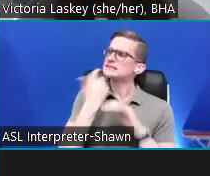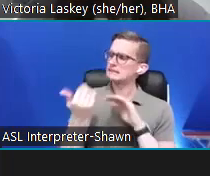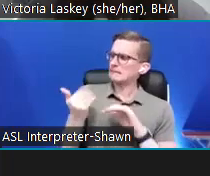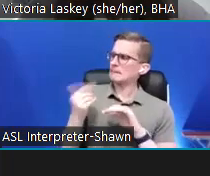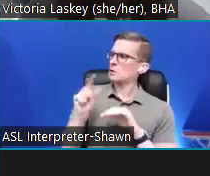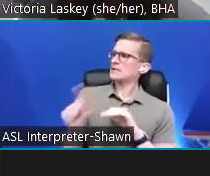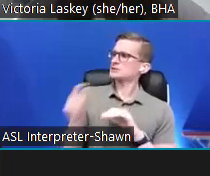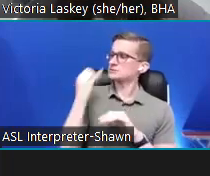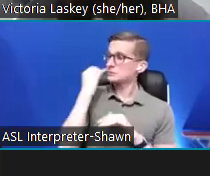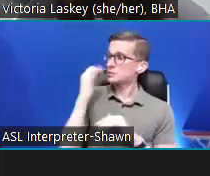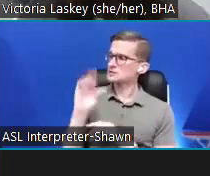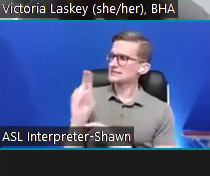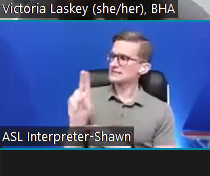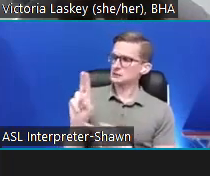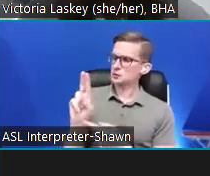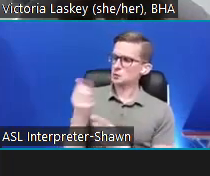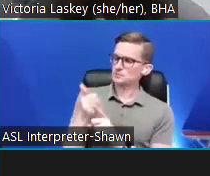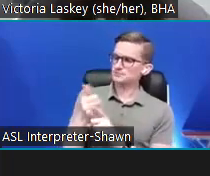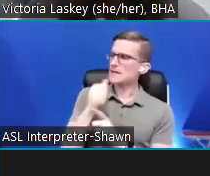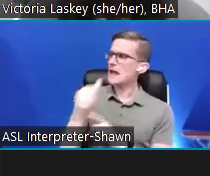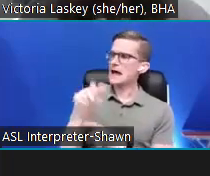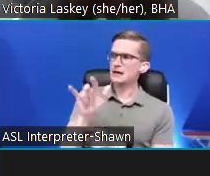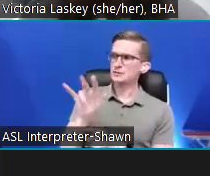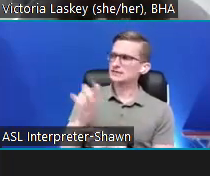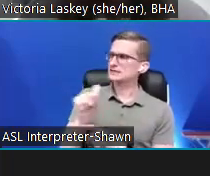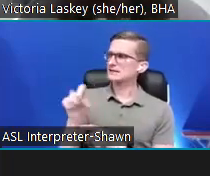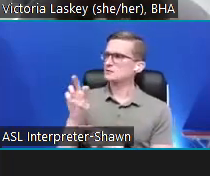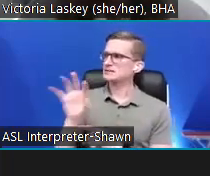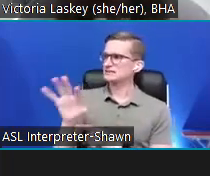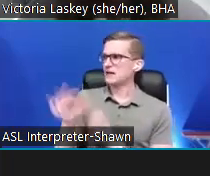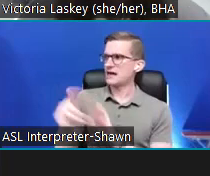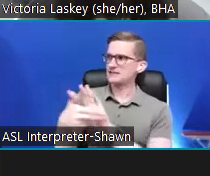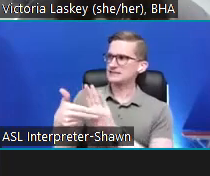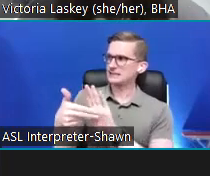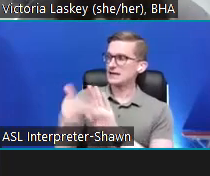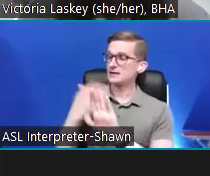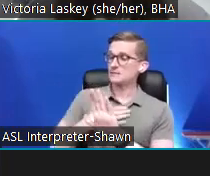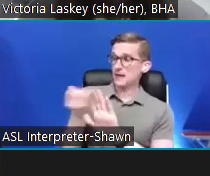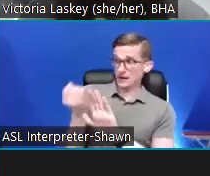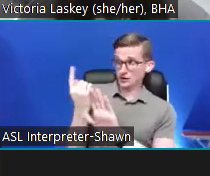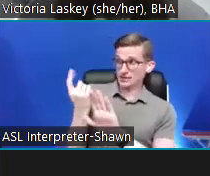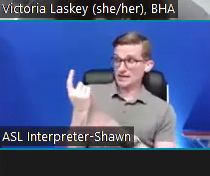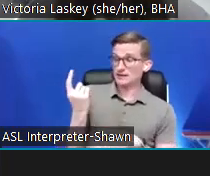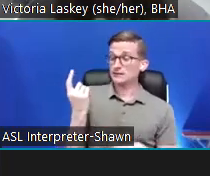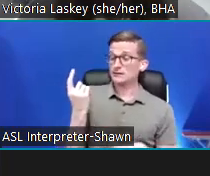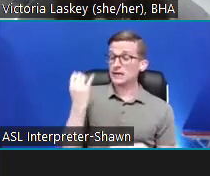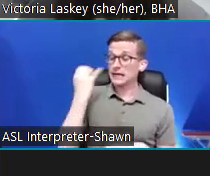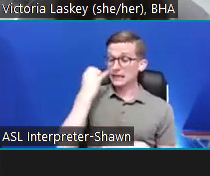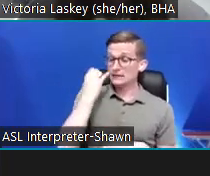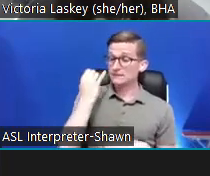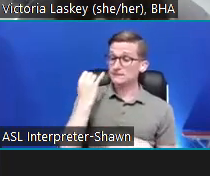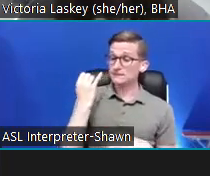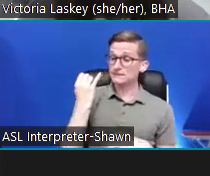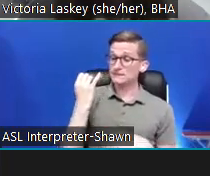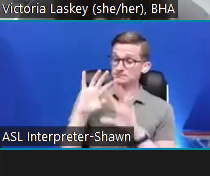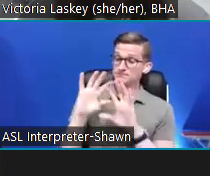not 2765 designated. What I understood was that in order to be a CSU, you have to